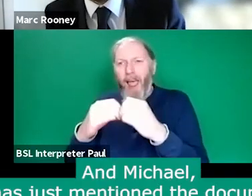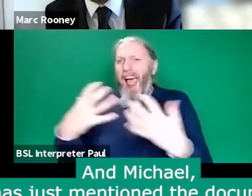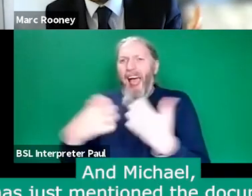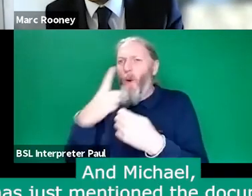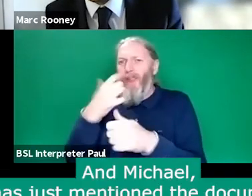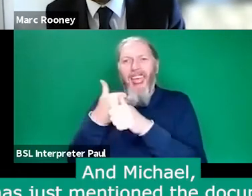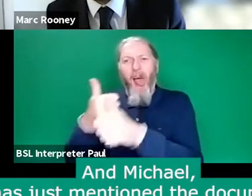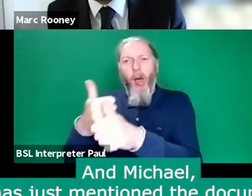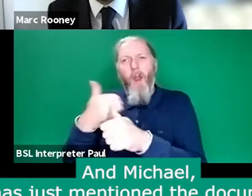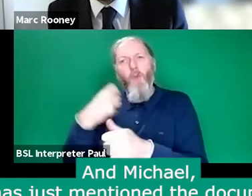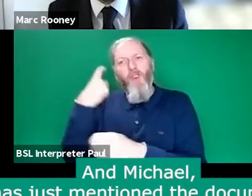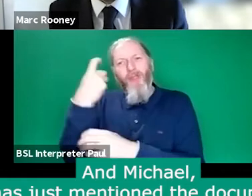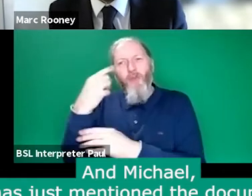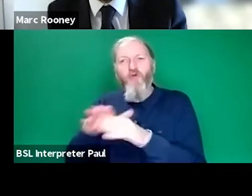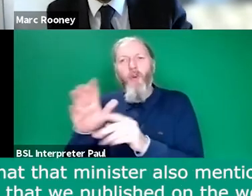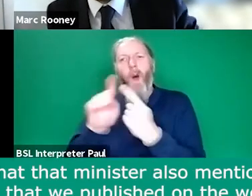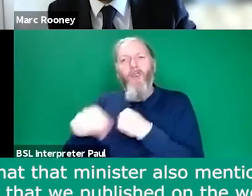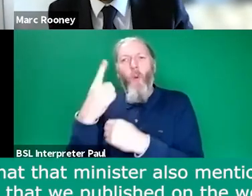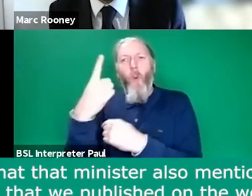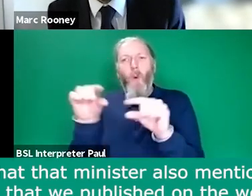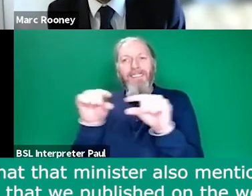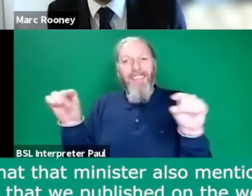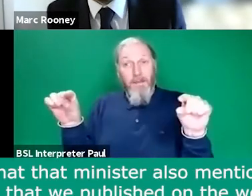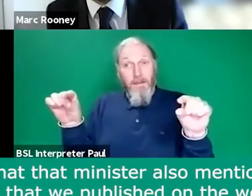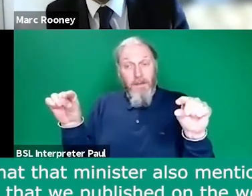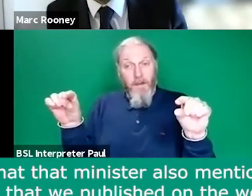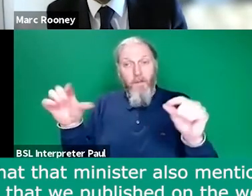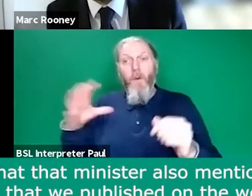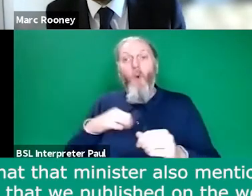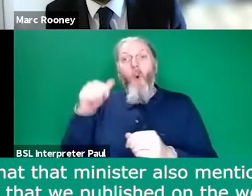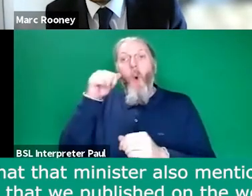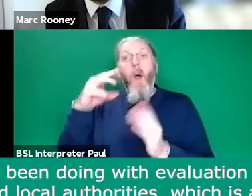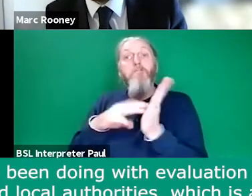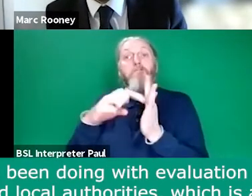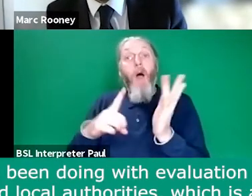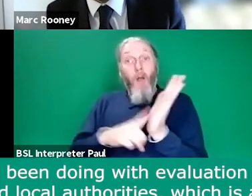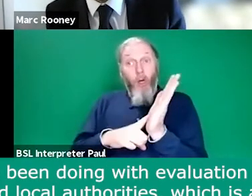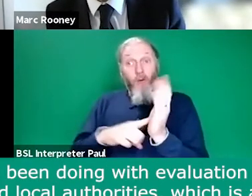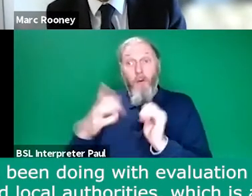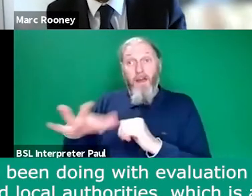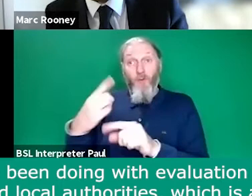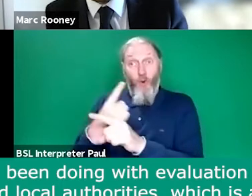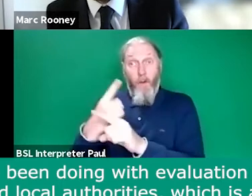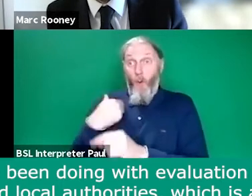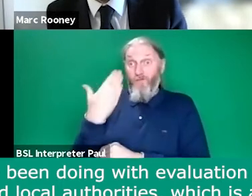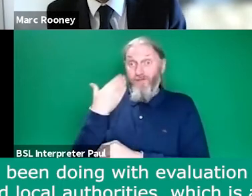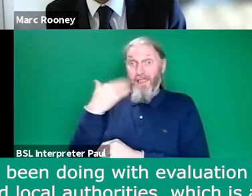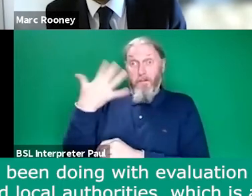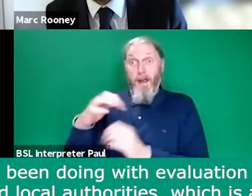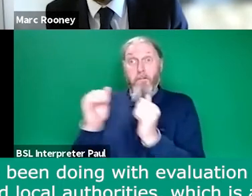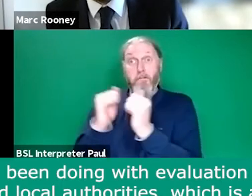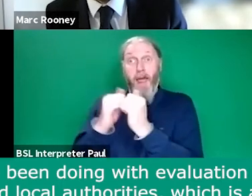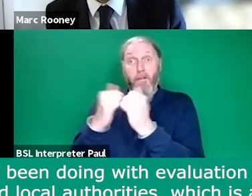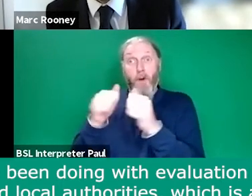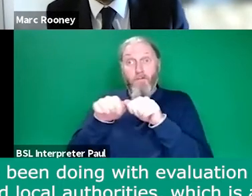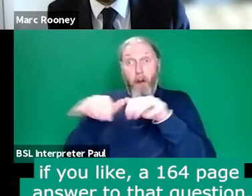And Michael has just mentioned the document, which the Minister also mentioned, that we published on the work we've been doing with evaluation partners and local